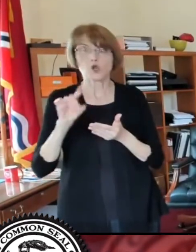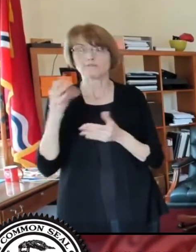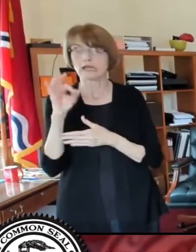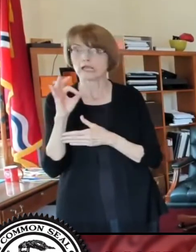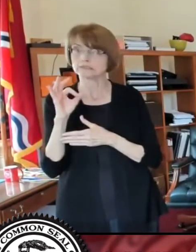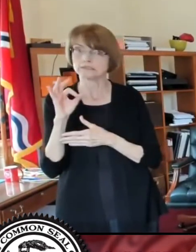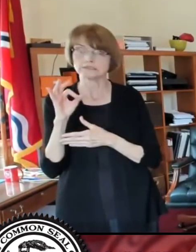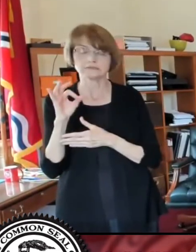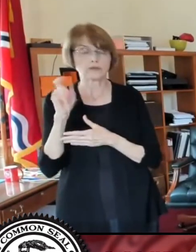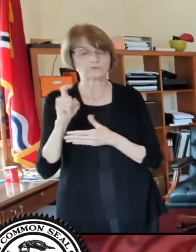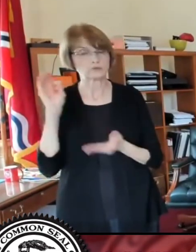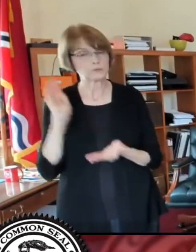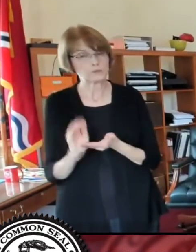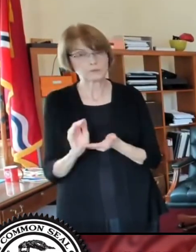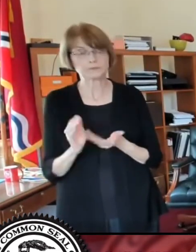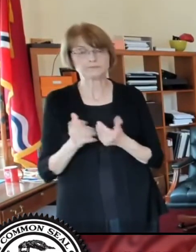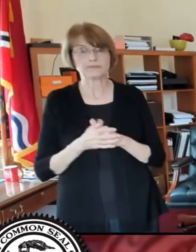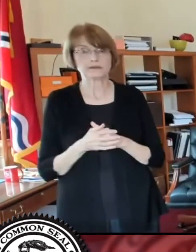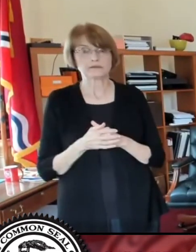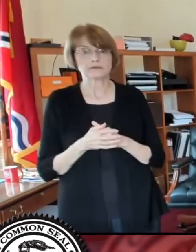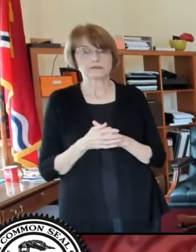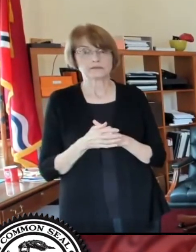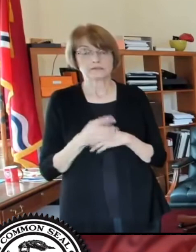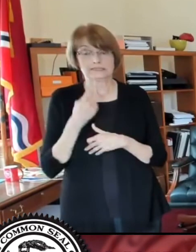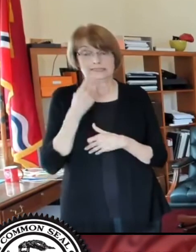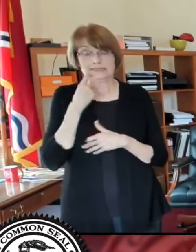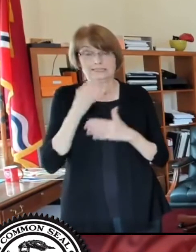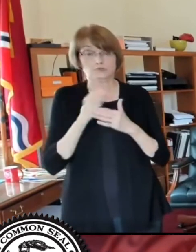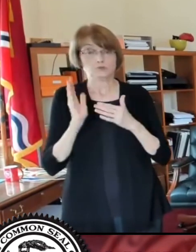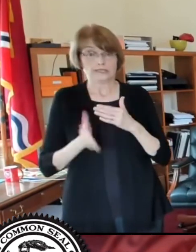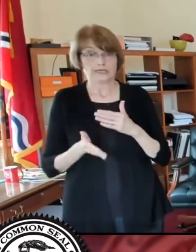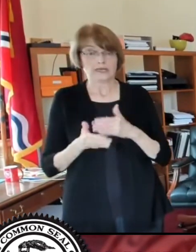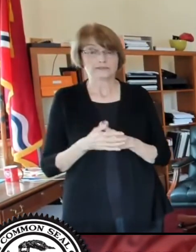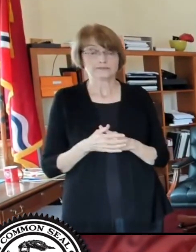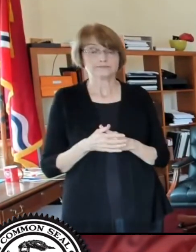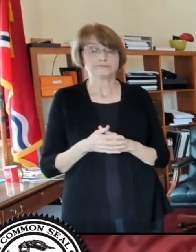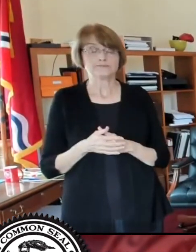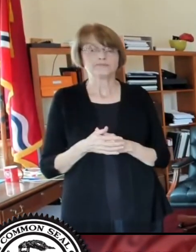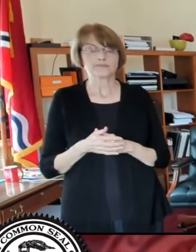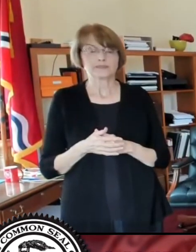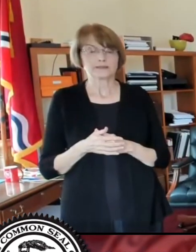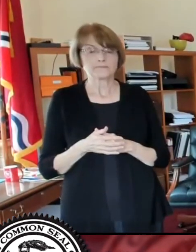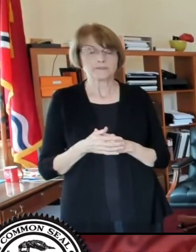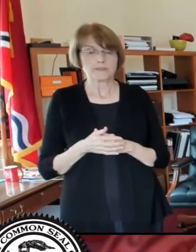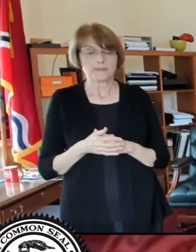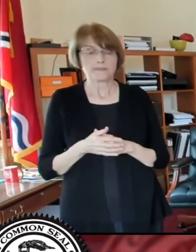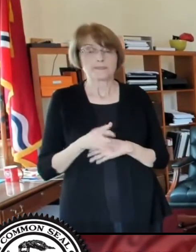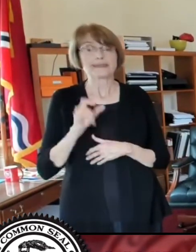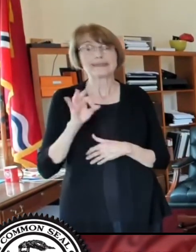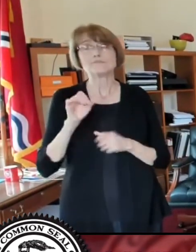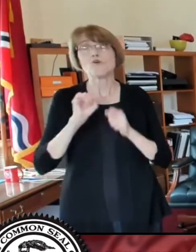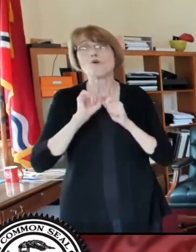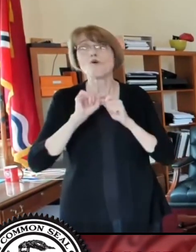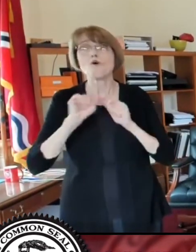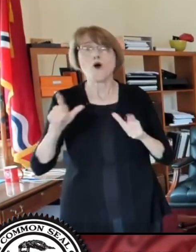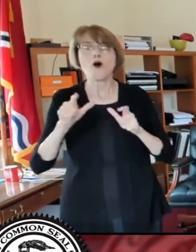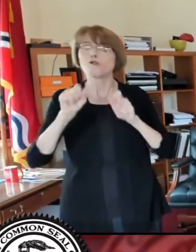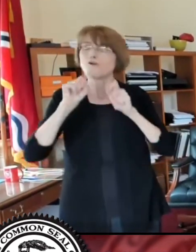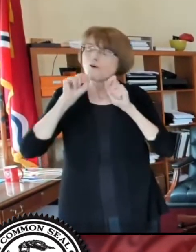And, it was said over the weekend that if we would all